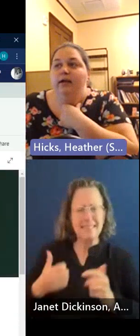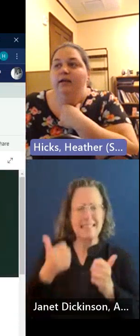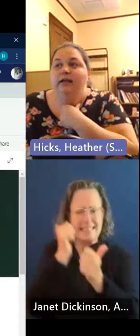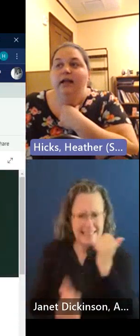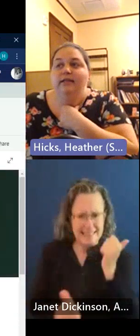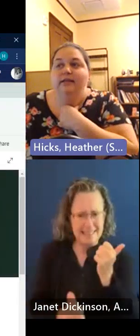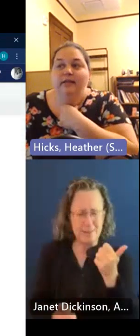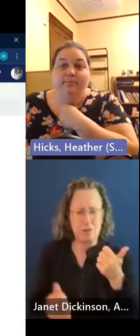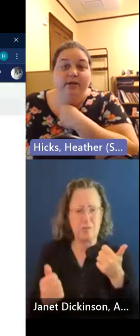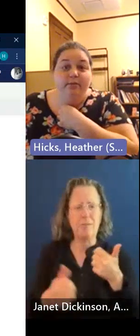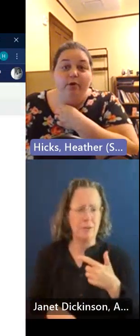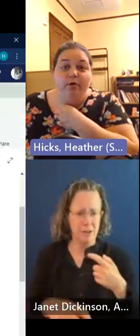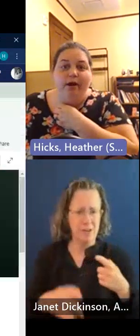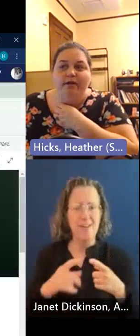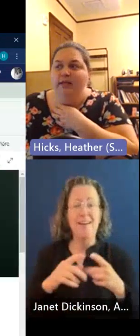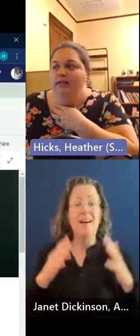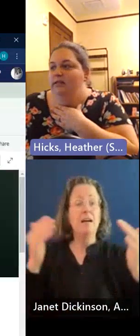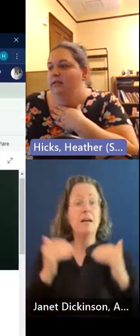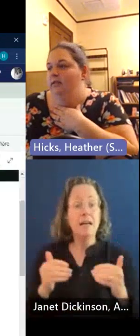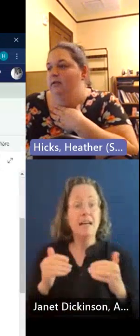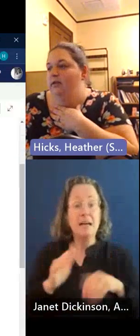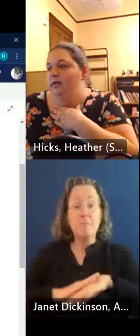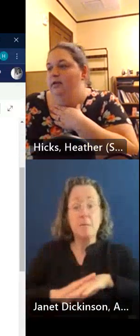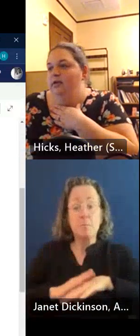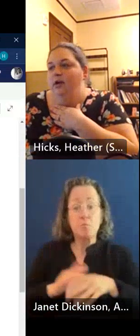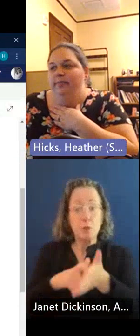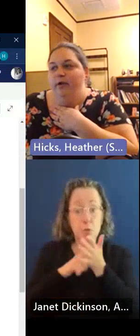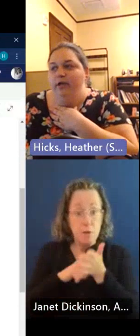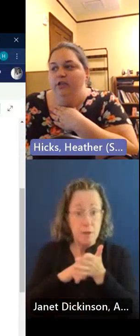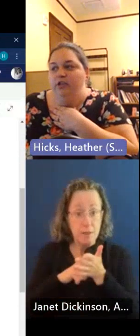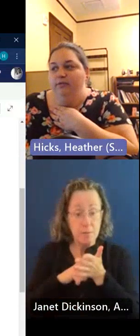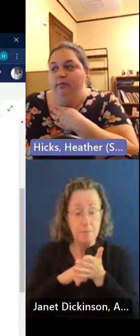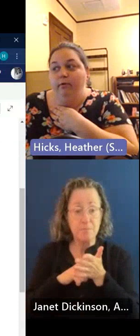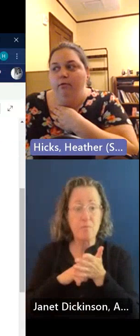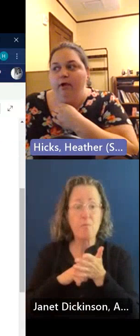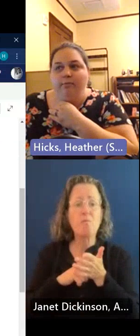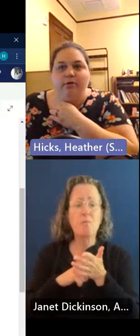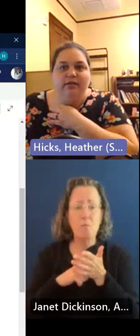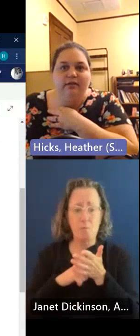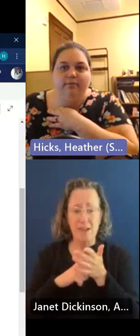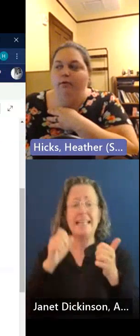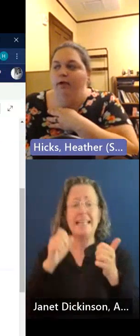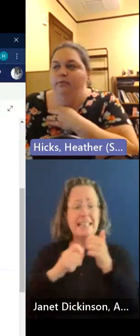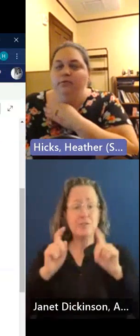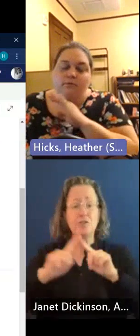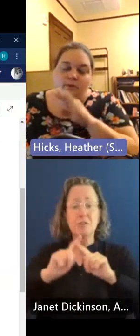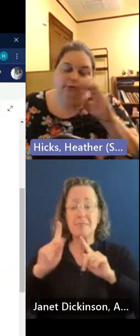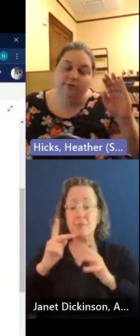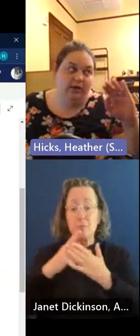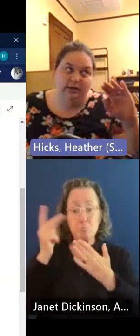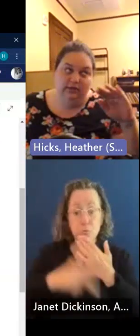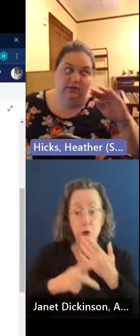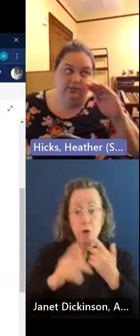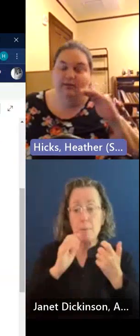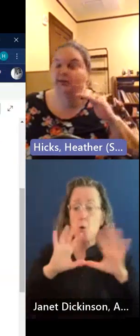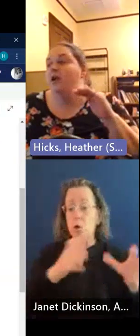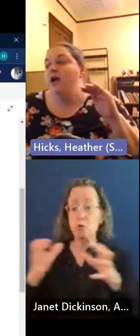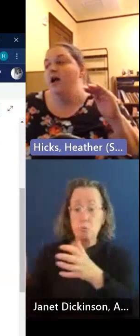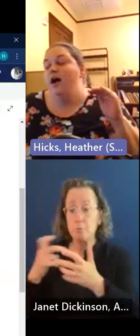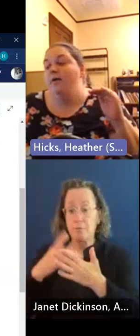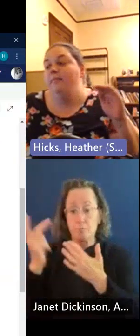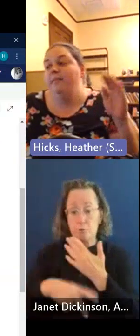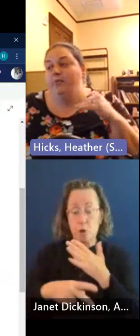employee guidelines. And then minimum requirements talks about each different program or set of programs. I'm sure not each, to be